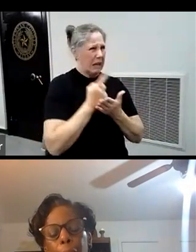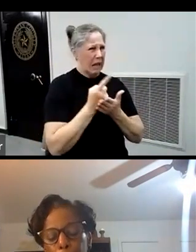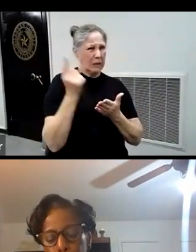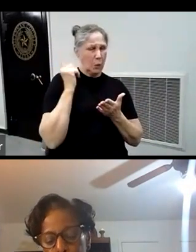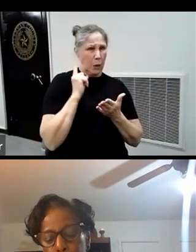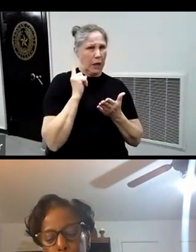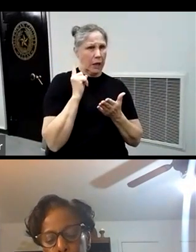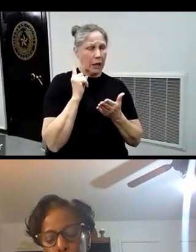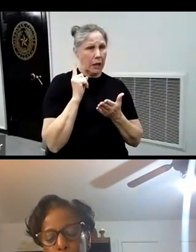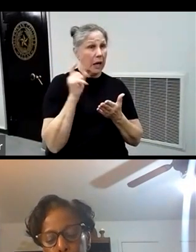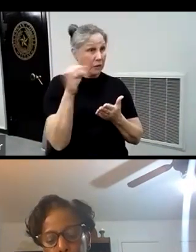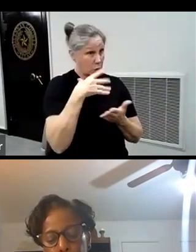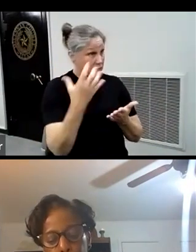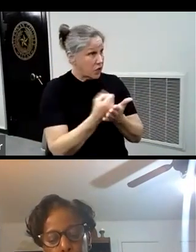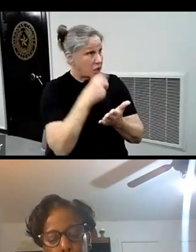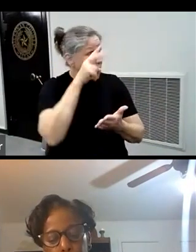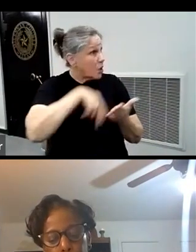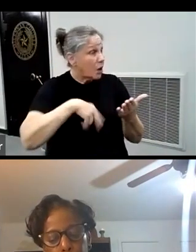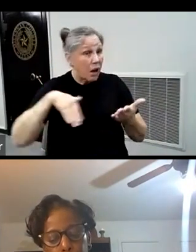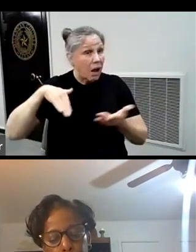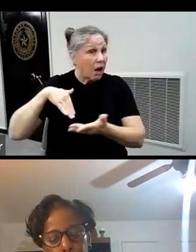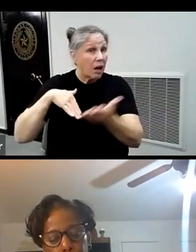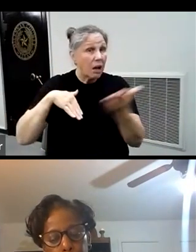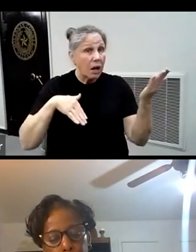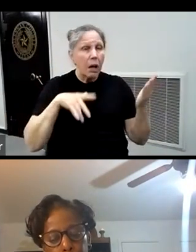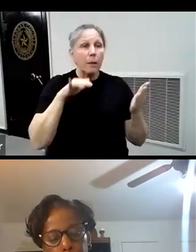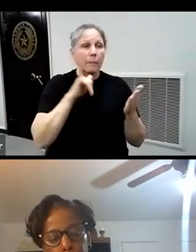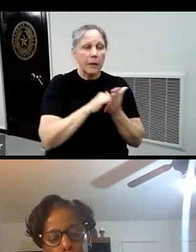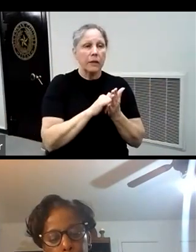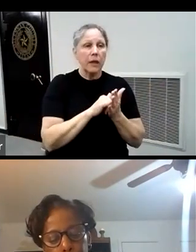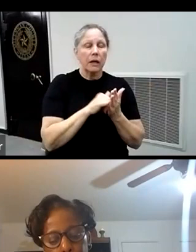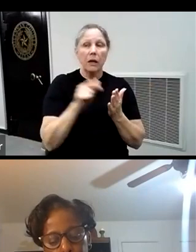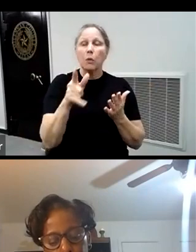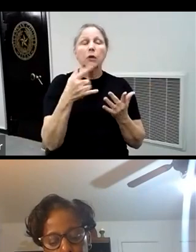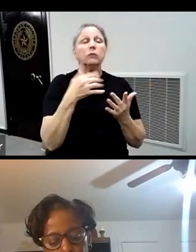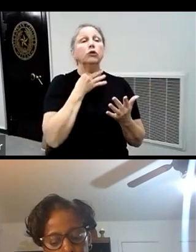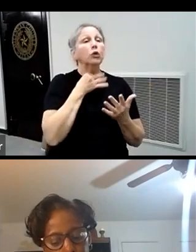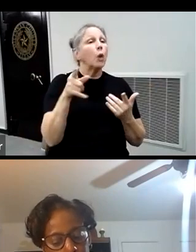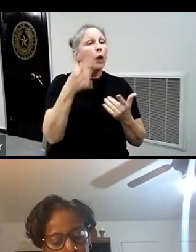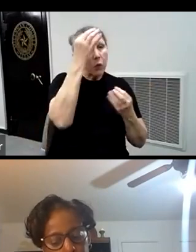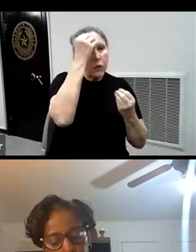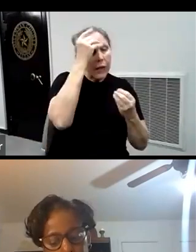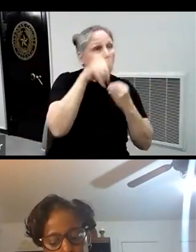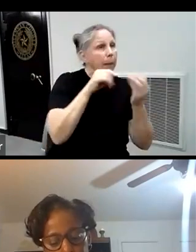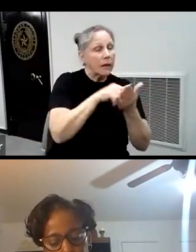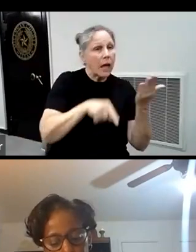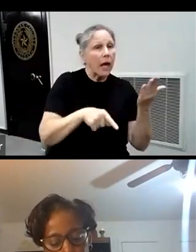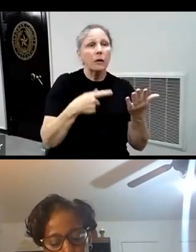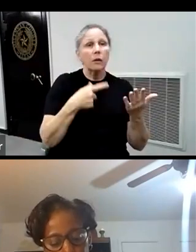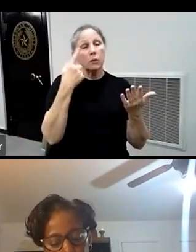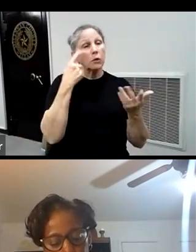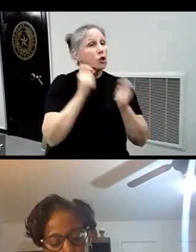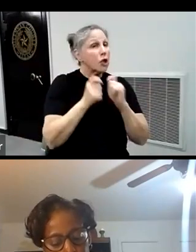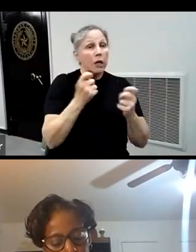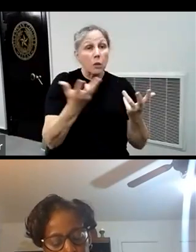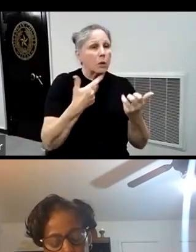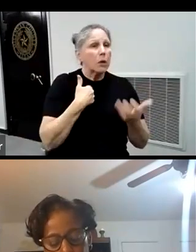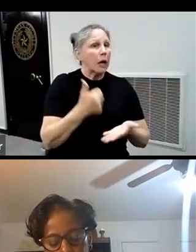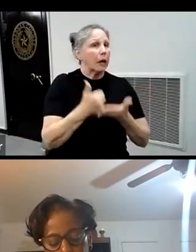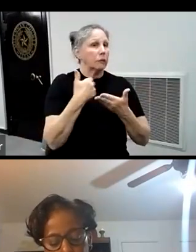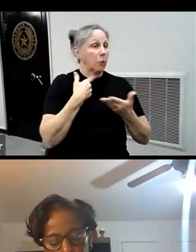and if you've had a chance to review it, just curious your thoughts and if you'd like us to roll this out by email.